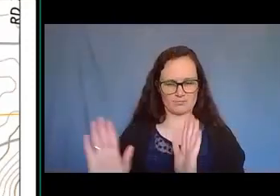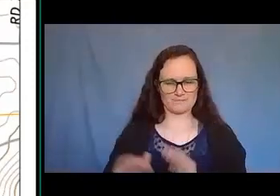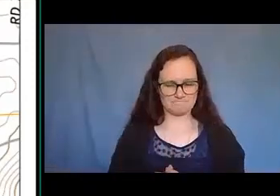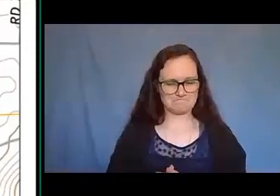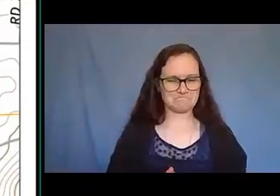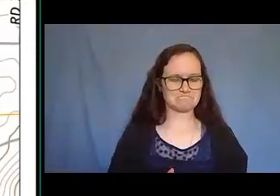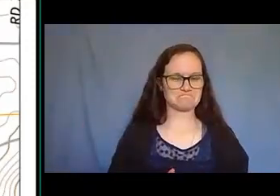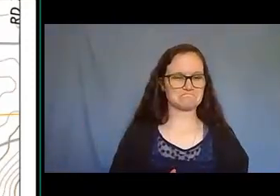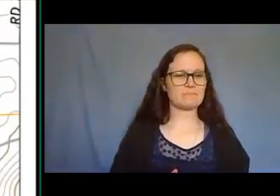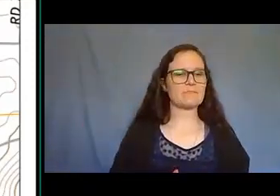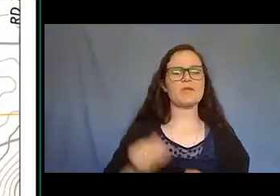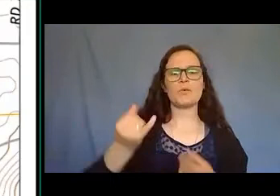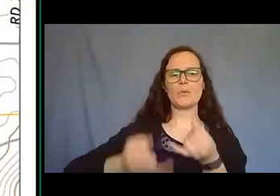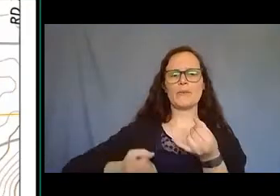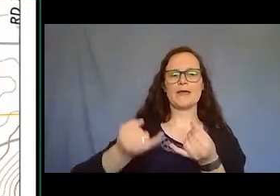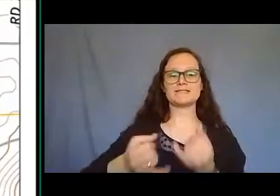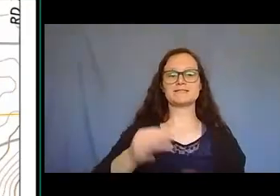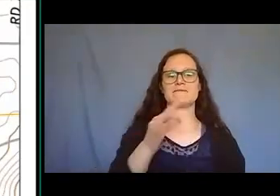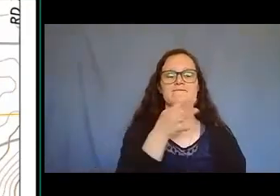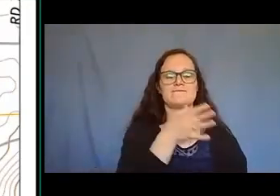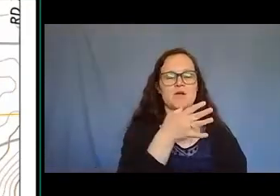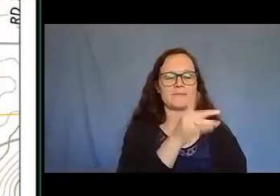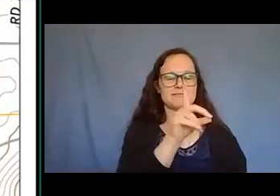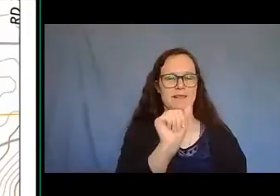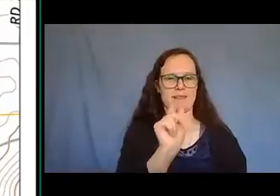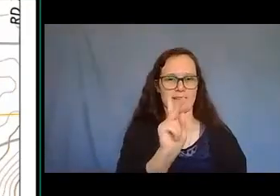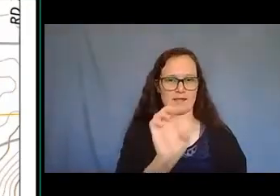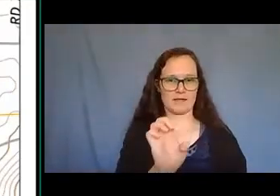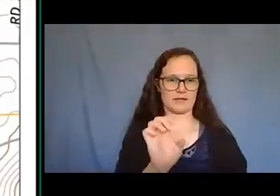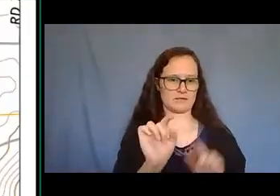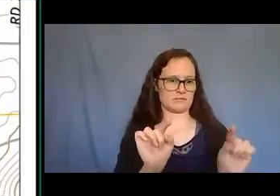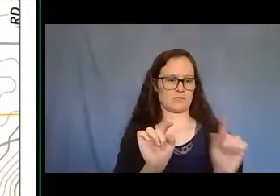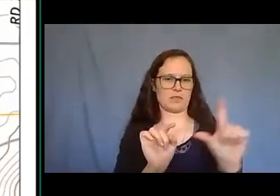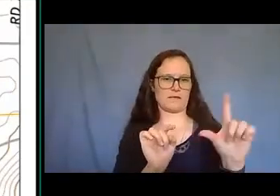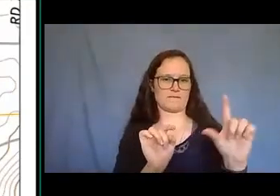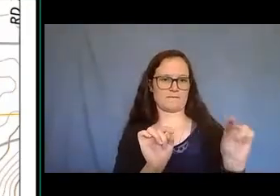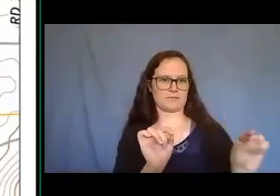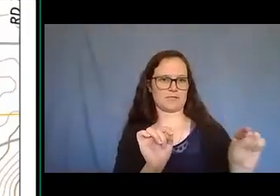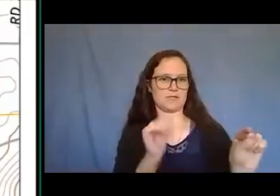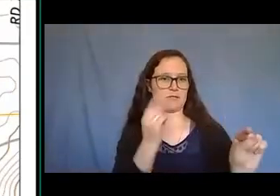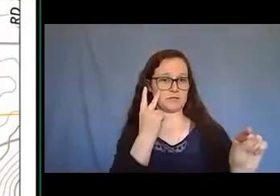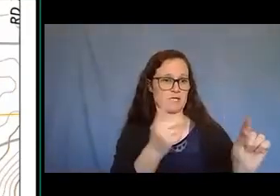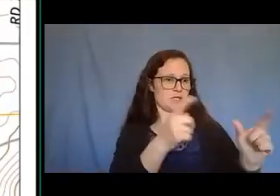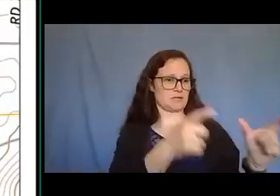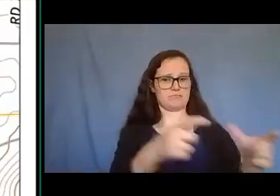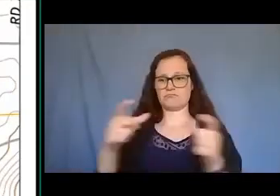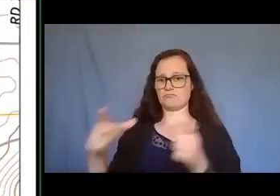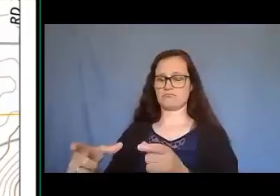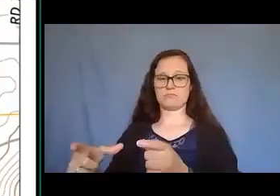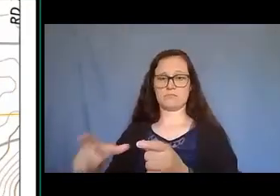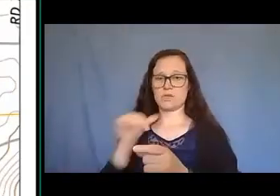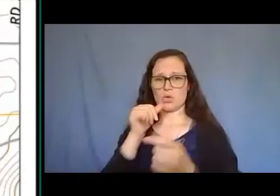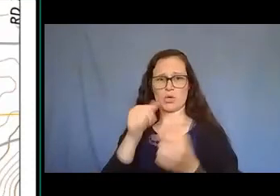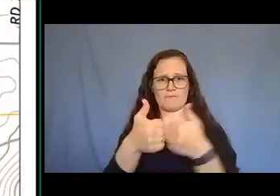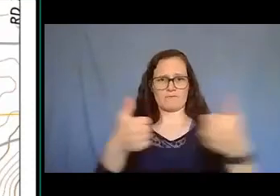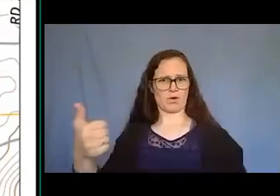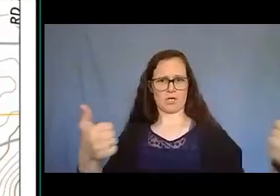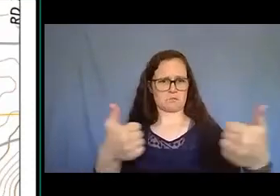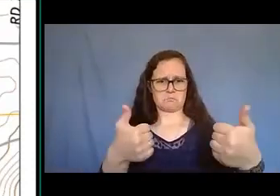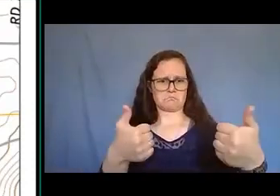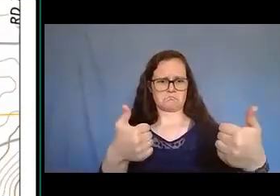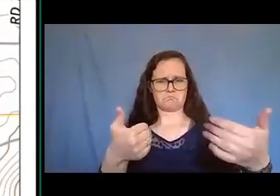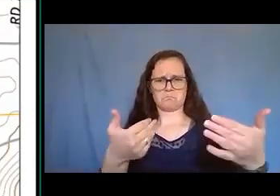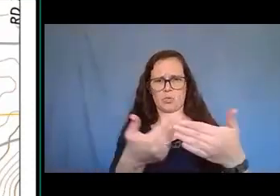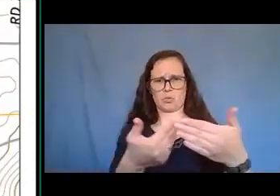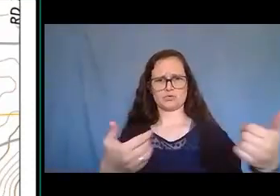on this image is Farmington Lake. And so you can see these two reservoirs aren't that far from each other. Farmington Lake